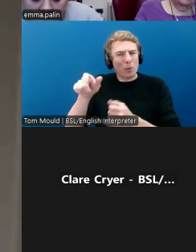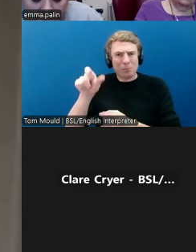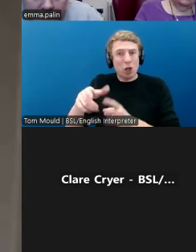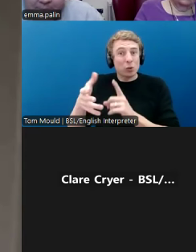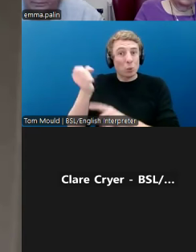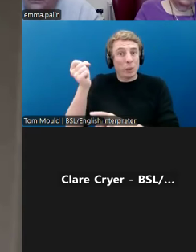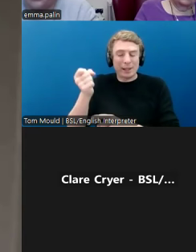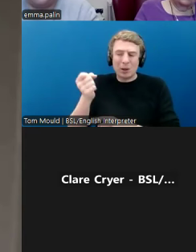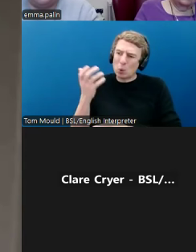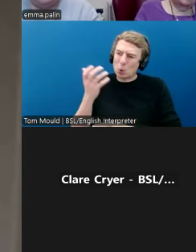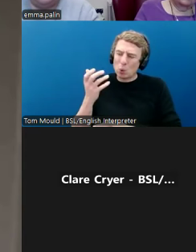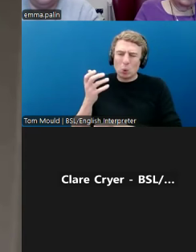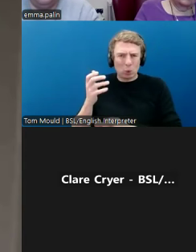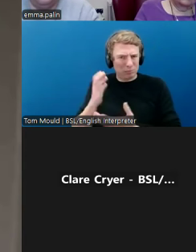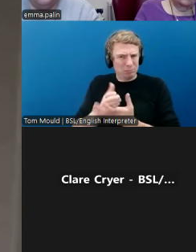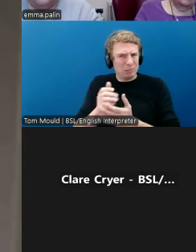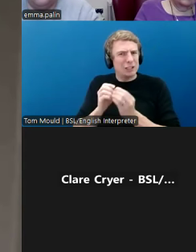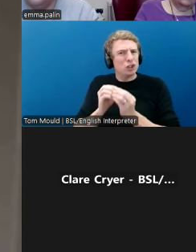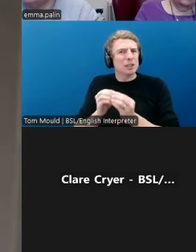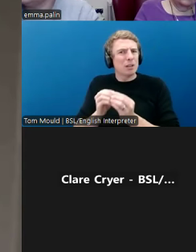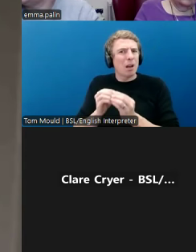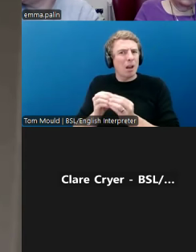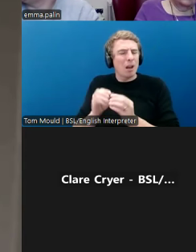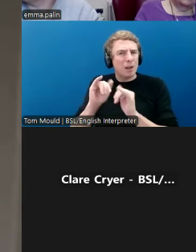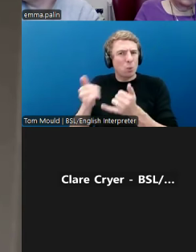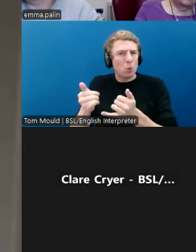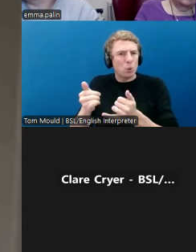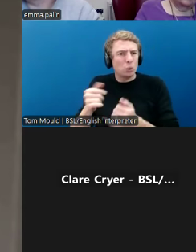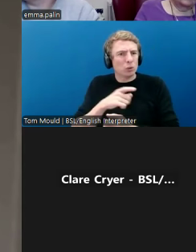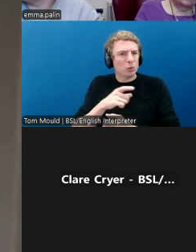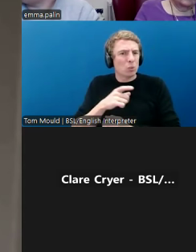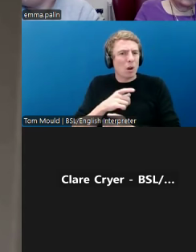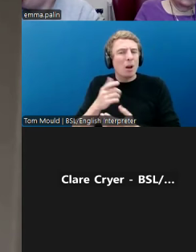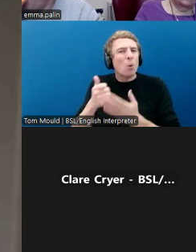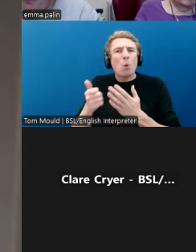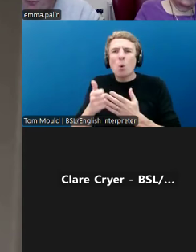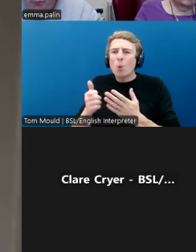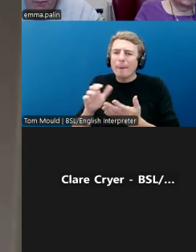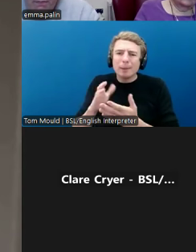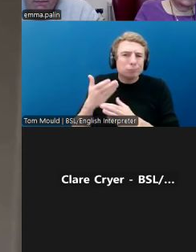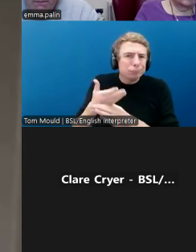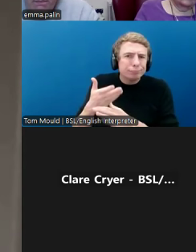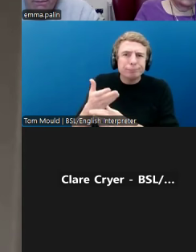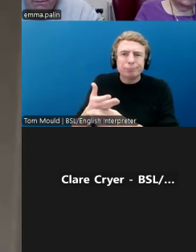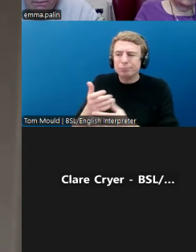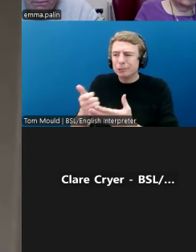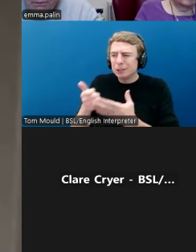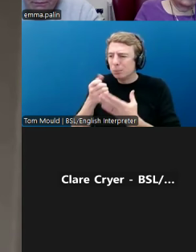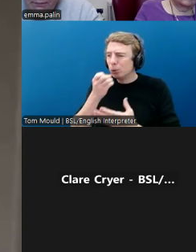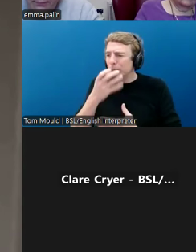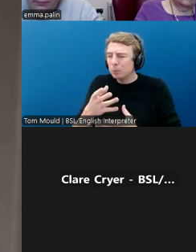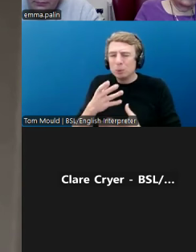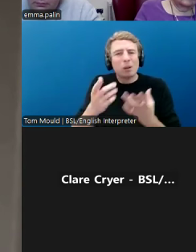good. Yes, nothing's too much trouble for them. Yeah, and they're marvellous with me and the other